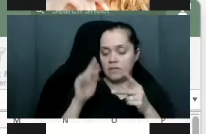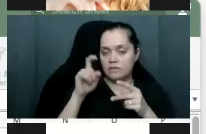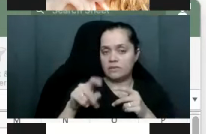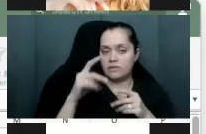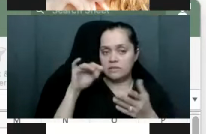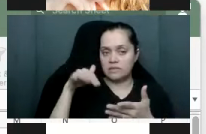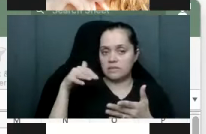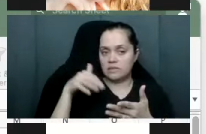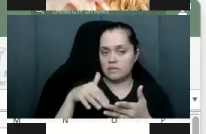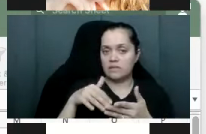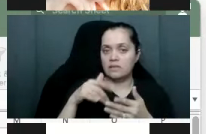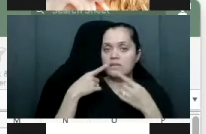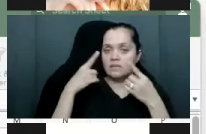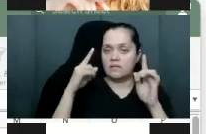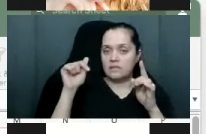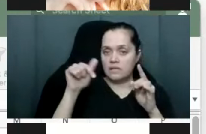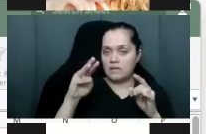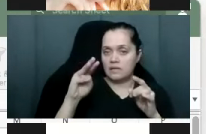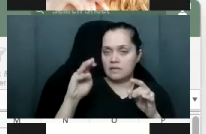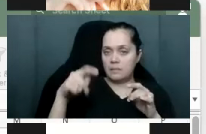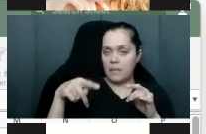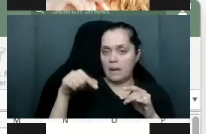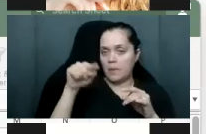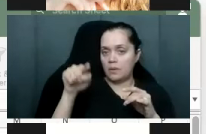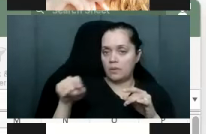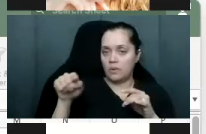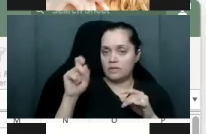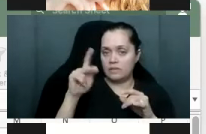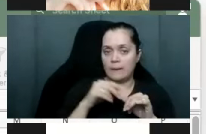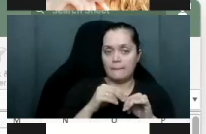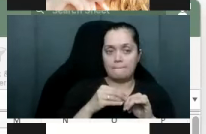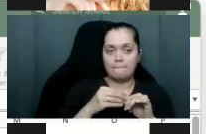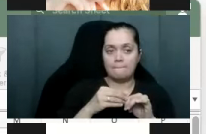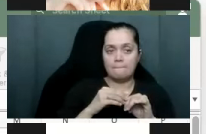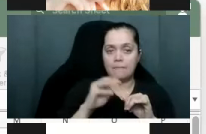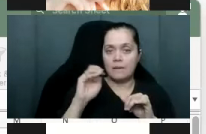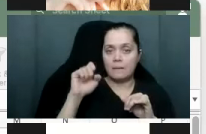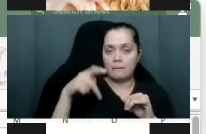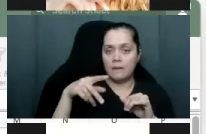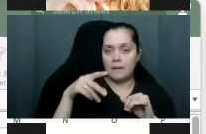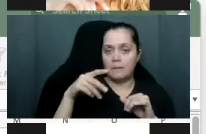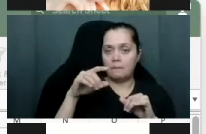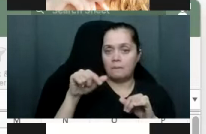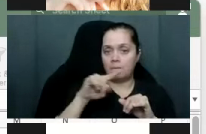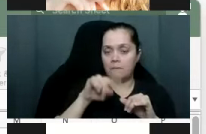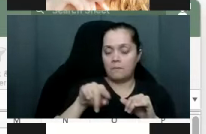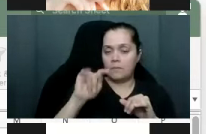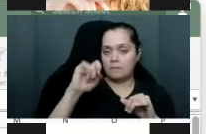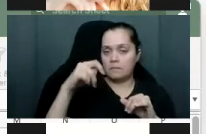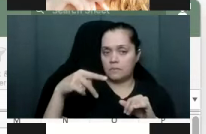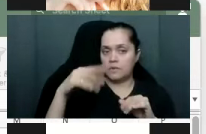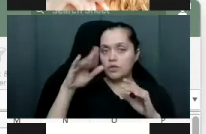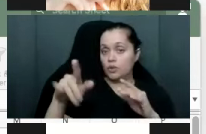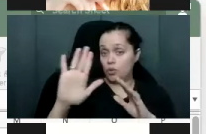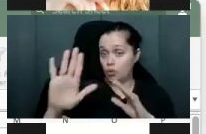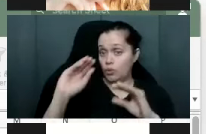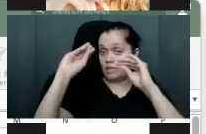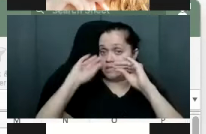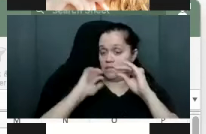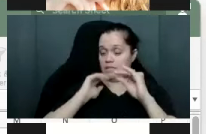study to succeed on the map quizzes. Map quiz tip, I said that's worth 10 points. You're going to teach us